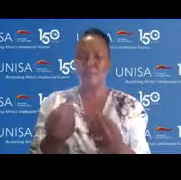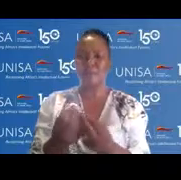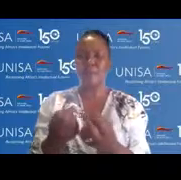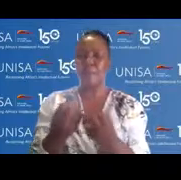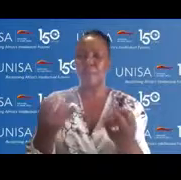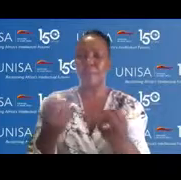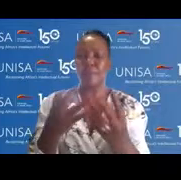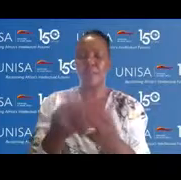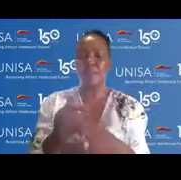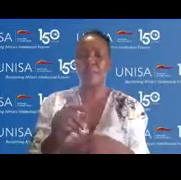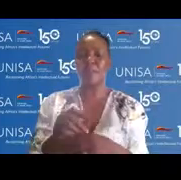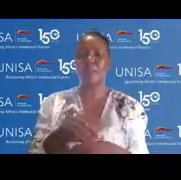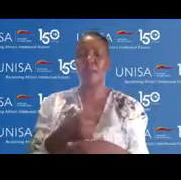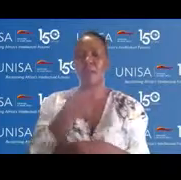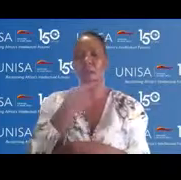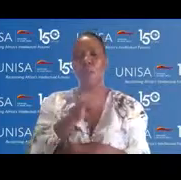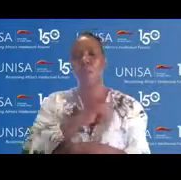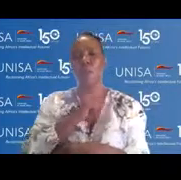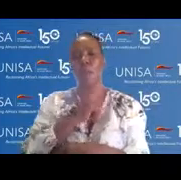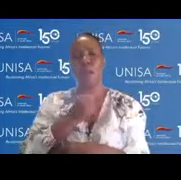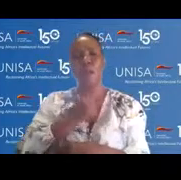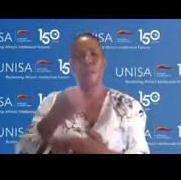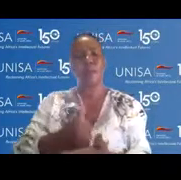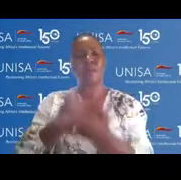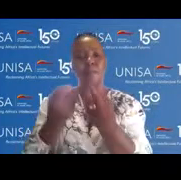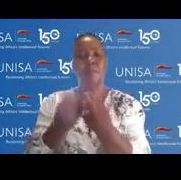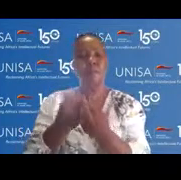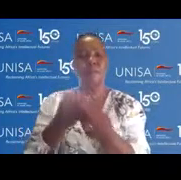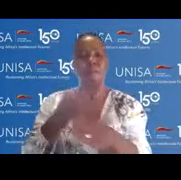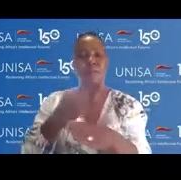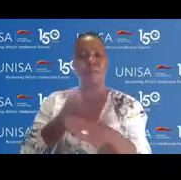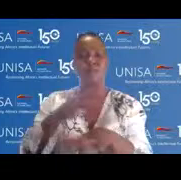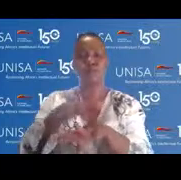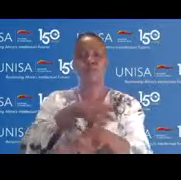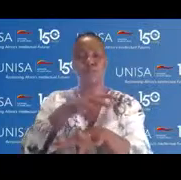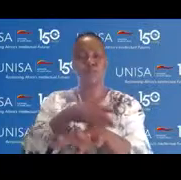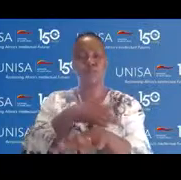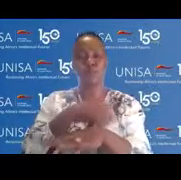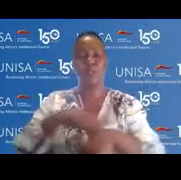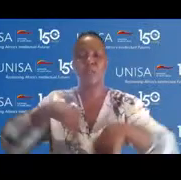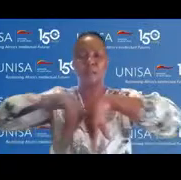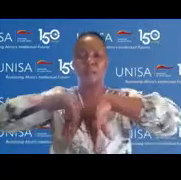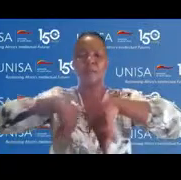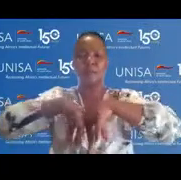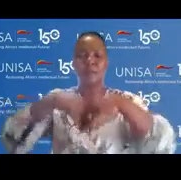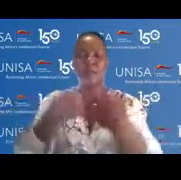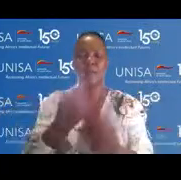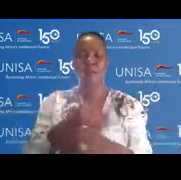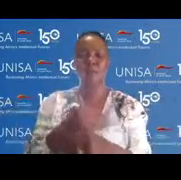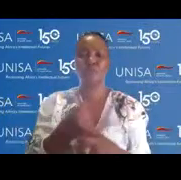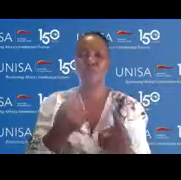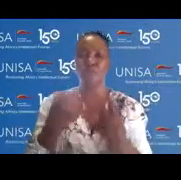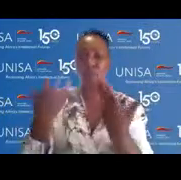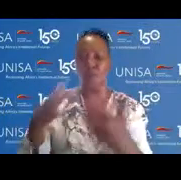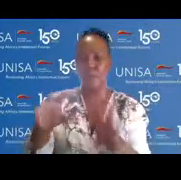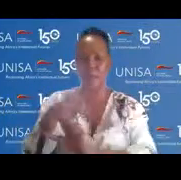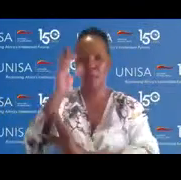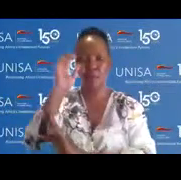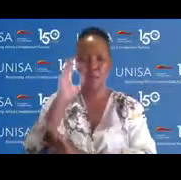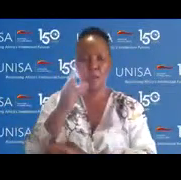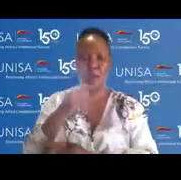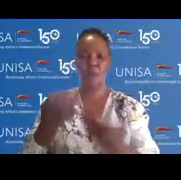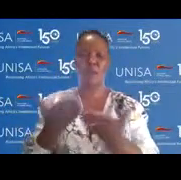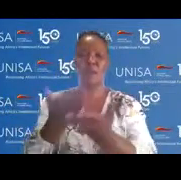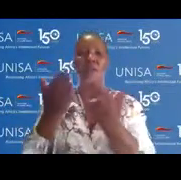getting slow. Okay, so the recycle bin, we've tackled it as well. Okay, just remember the service mode, as I just warned